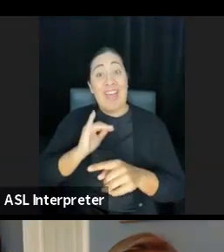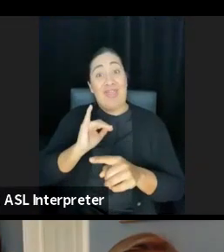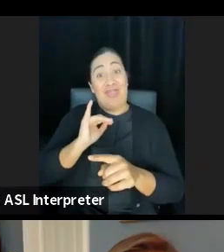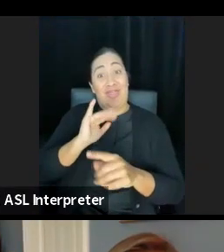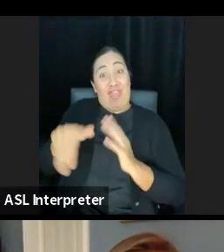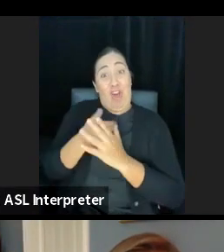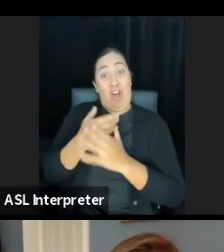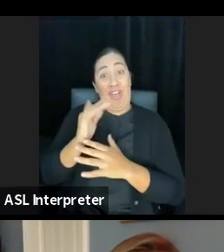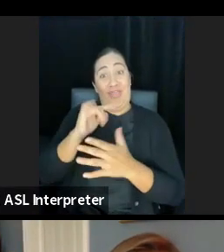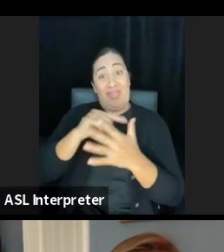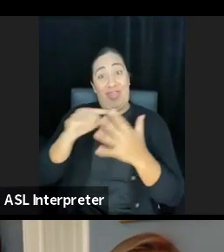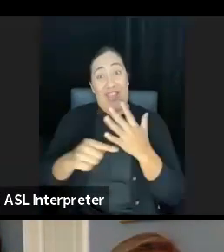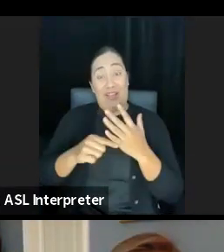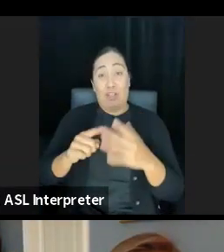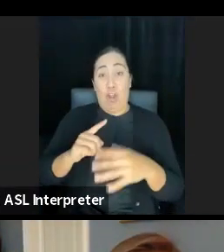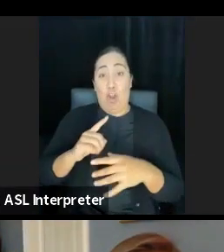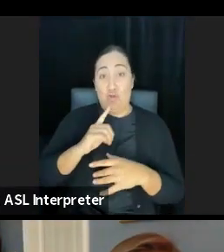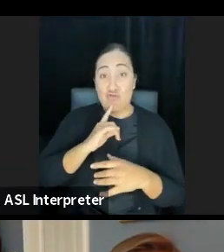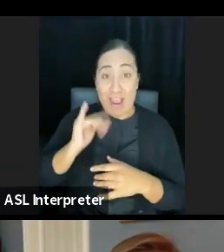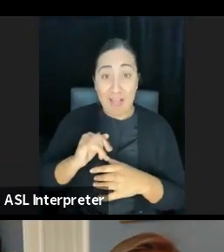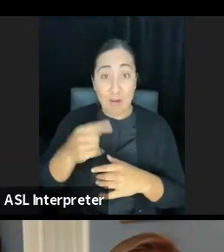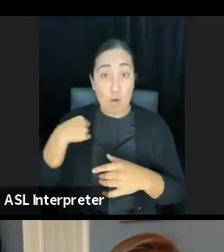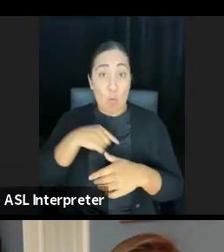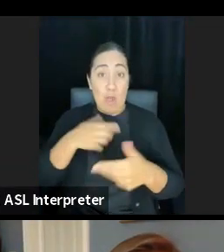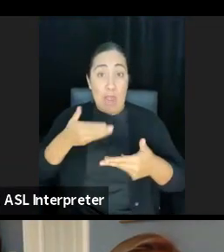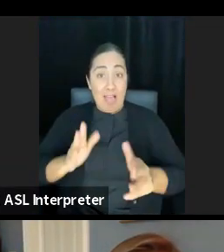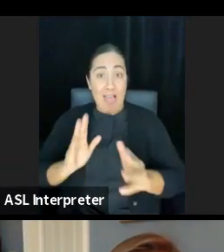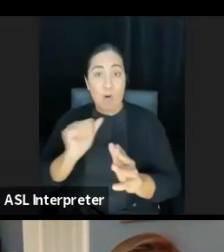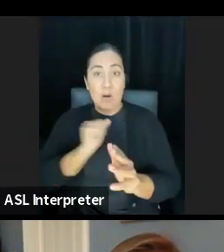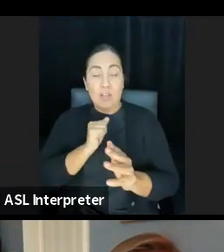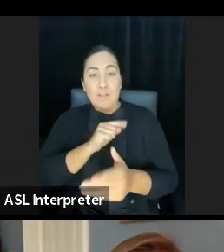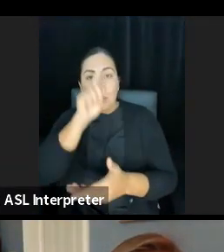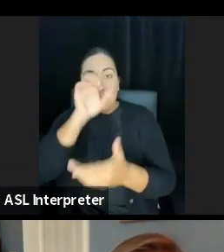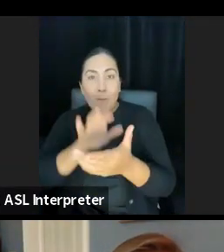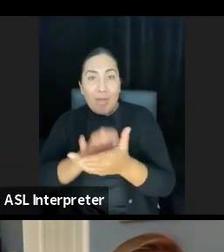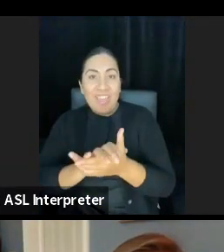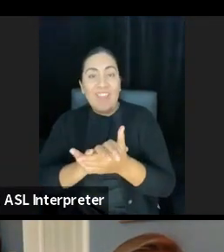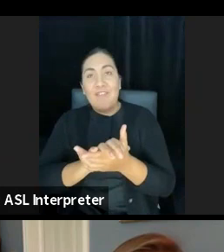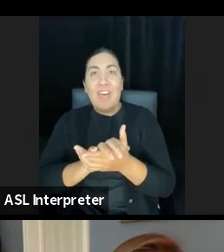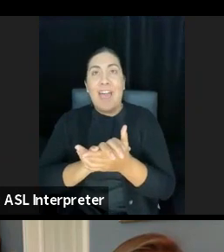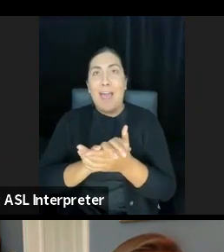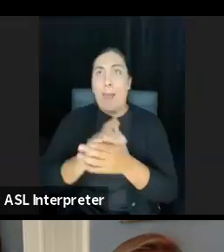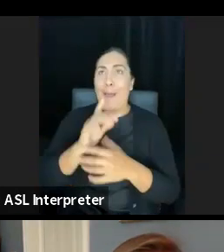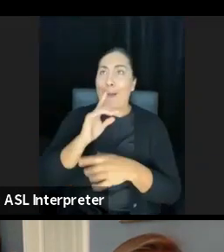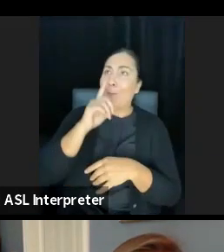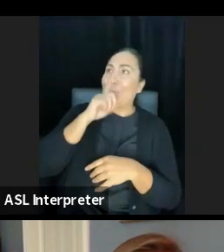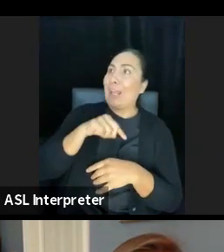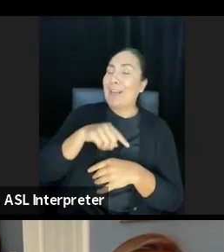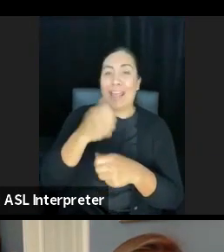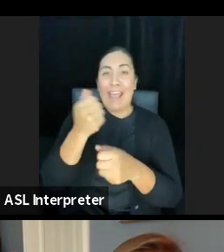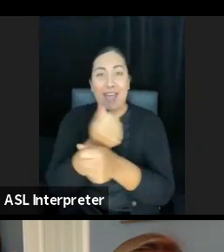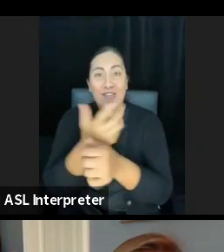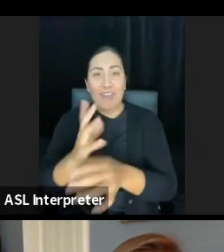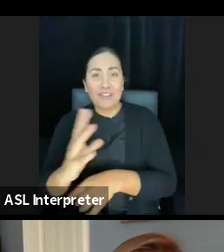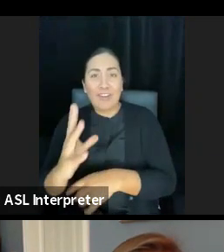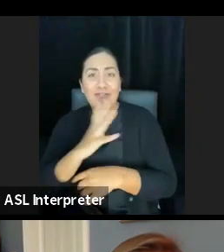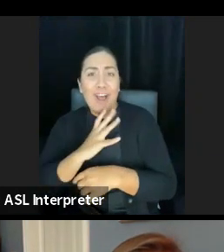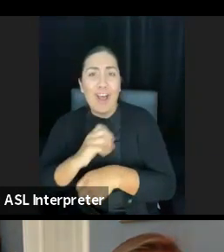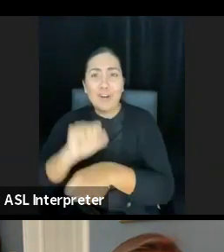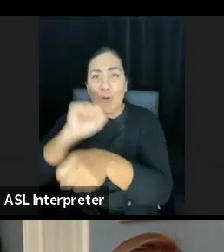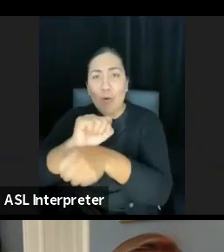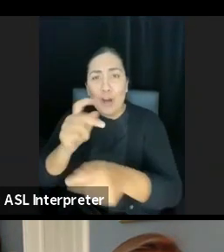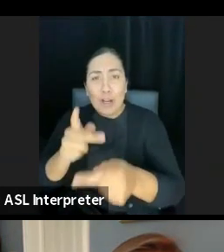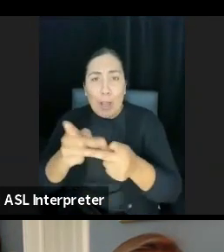allow ourselves to believe the illusion of everything is fine, workplace policies